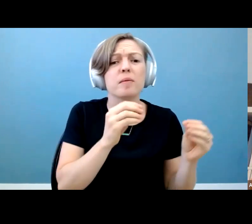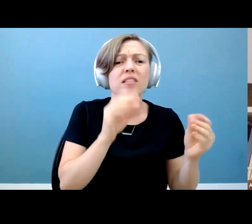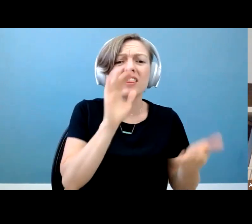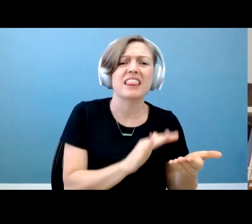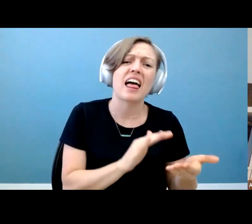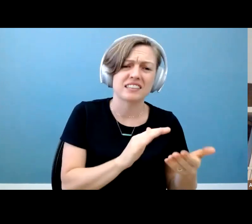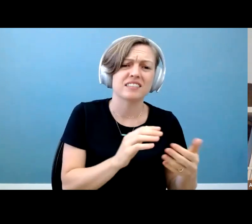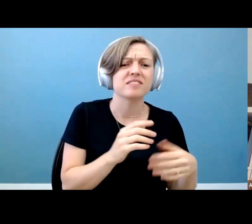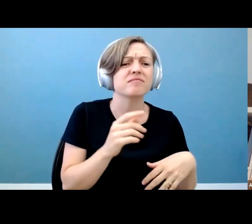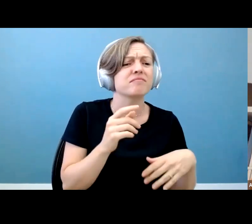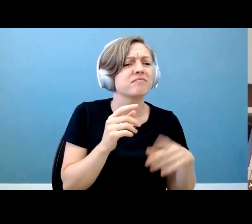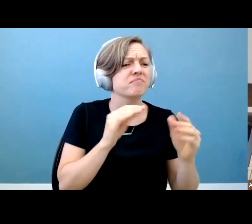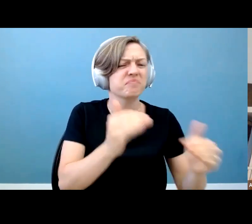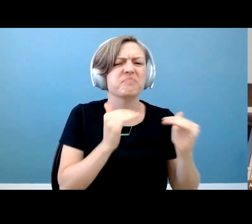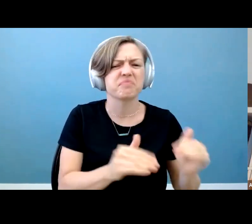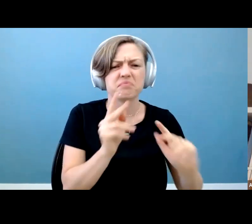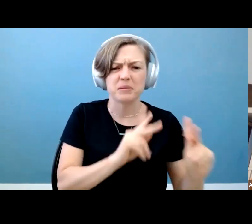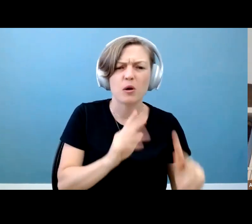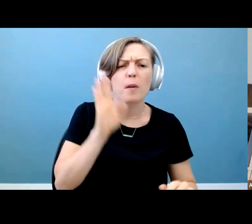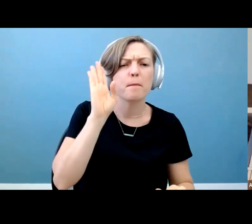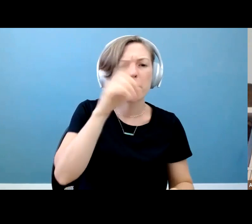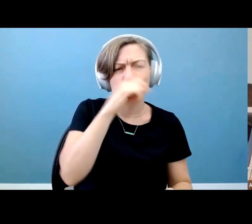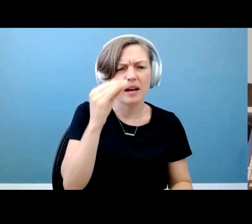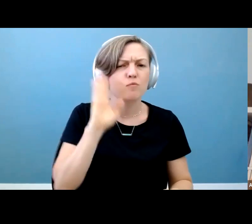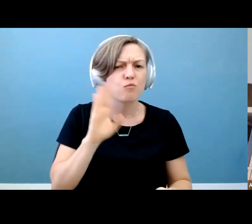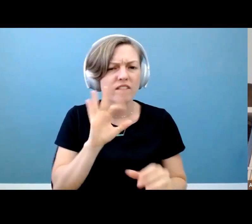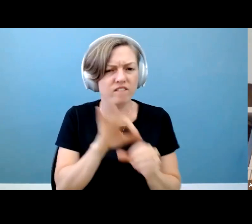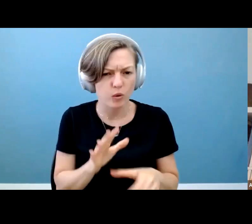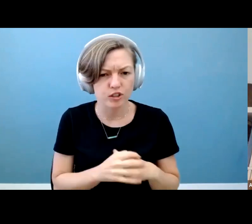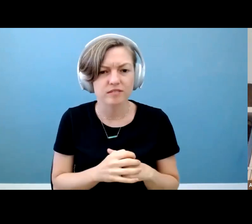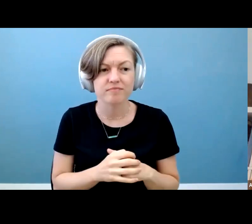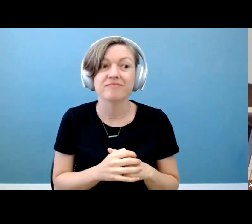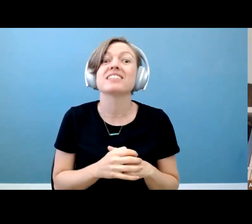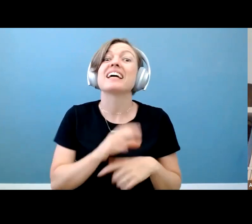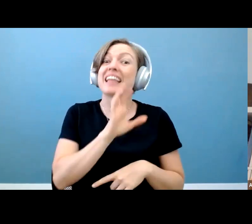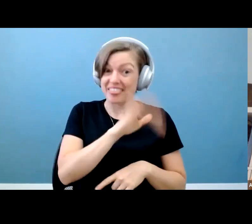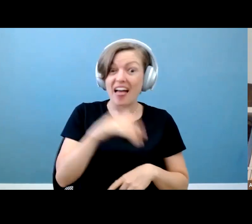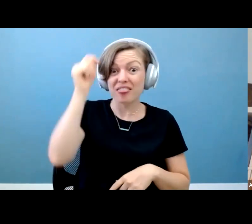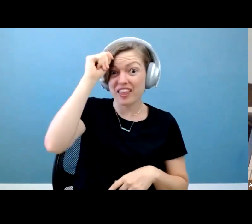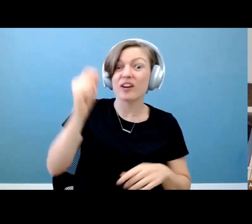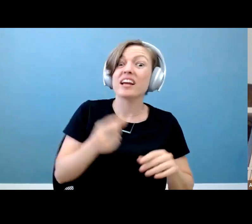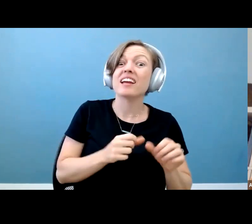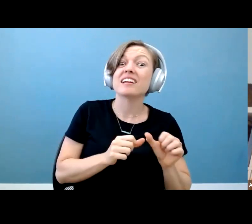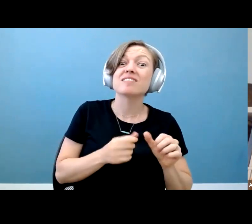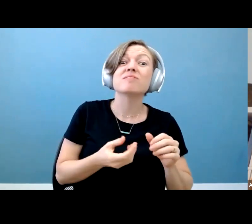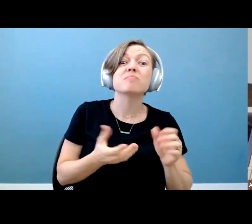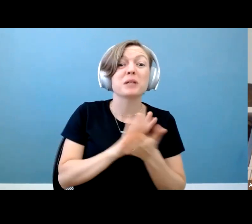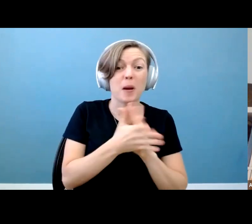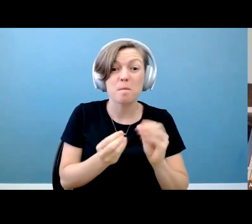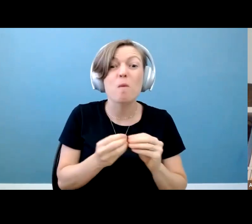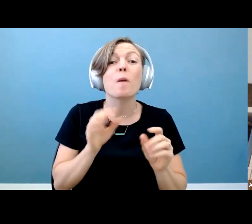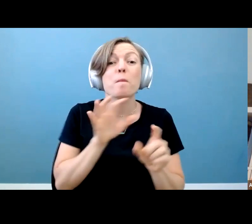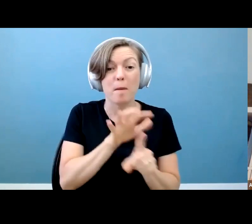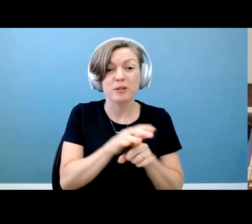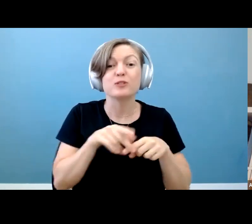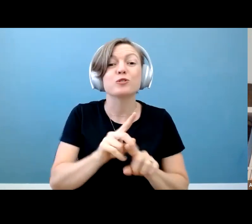voters. The theory gained traction in the Trump years, even before the census, and found its way into white